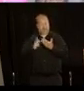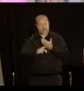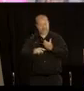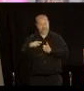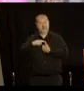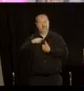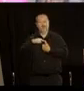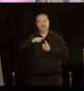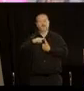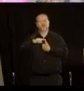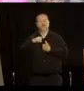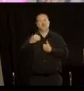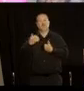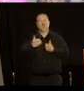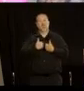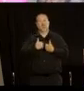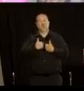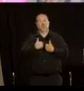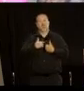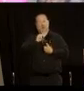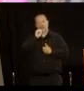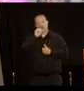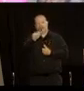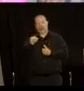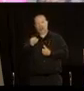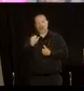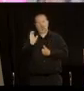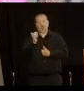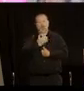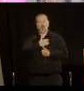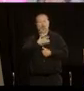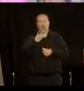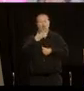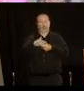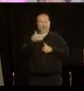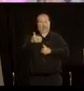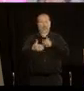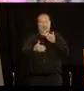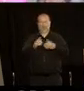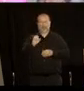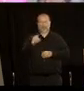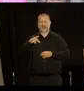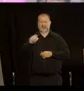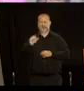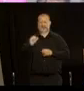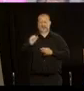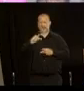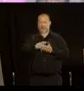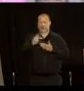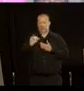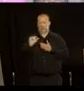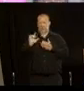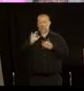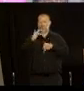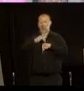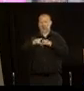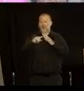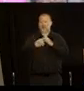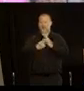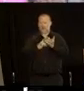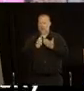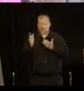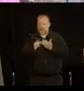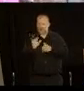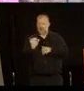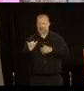One program that we have that I love is our Early Steps program. This is an early intervention program.